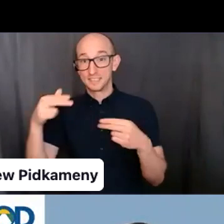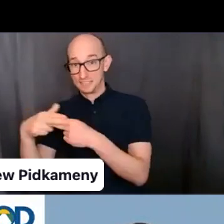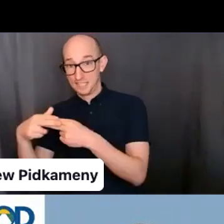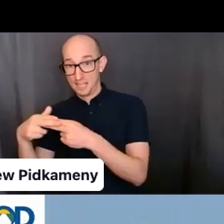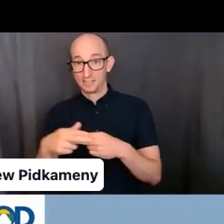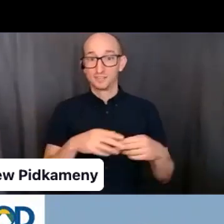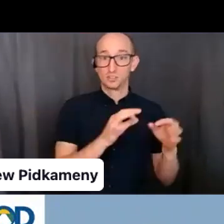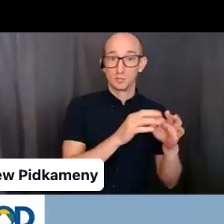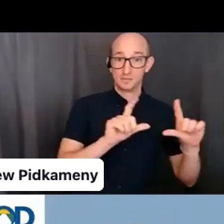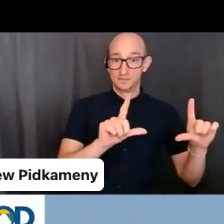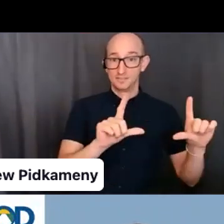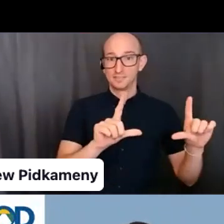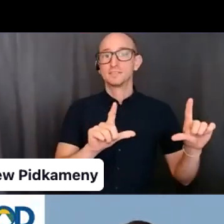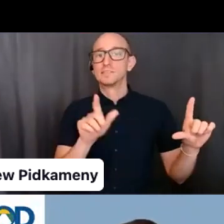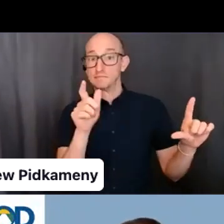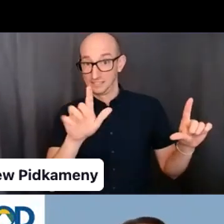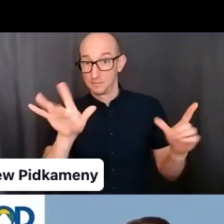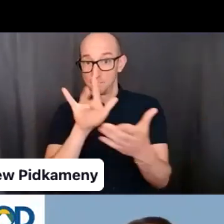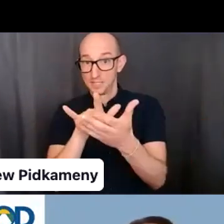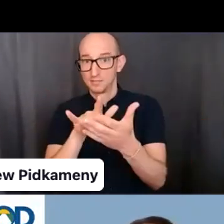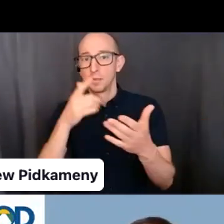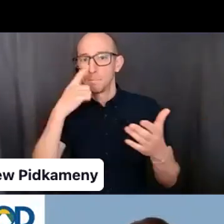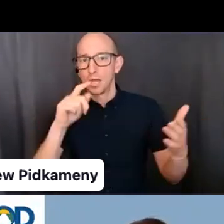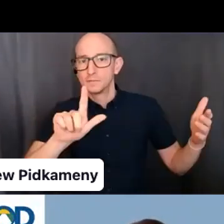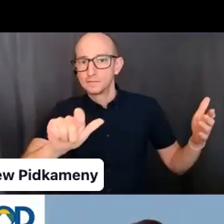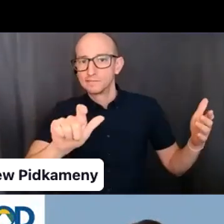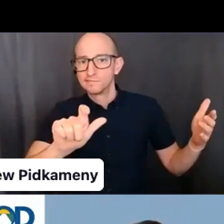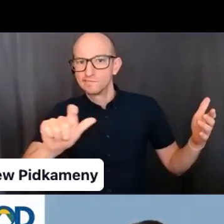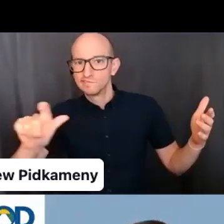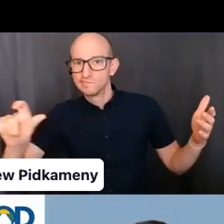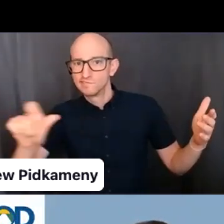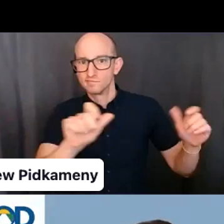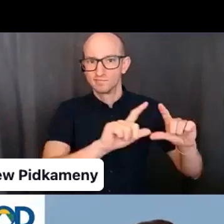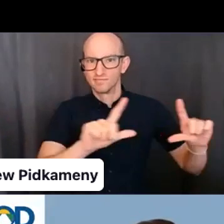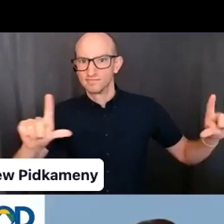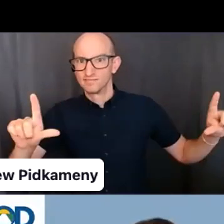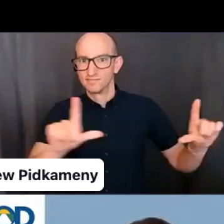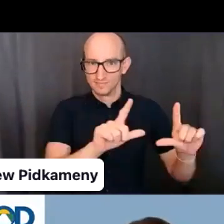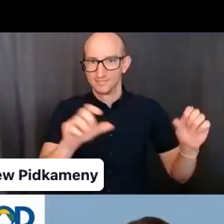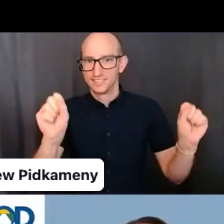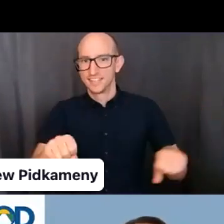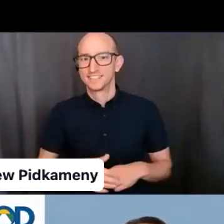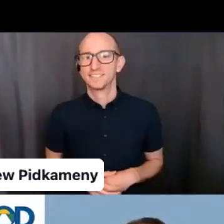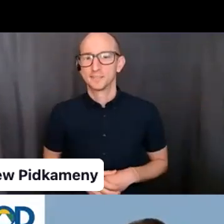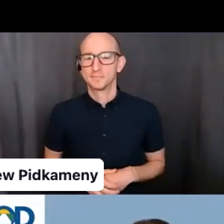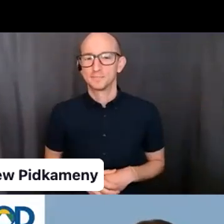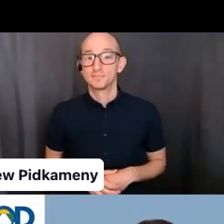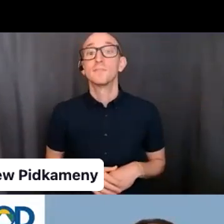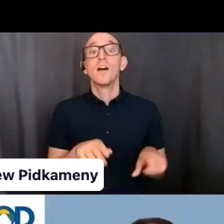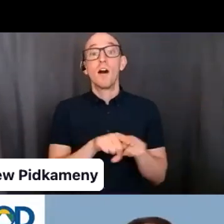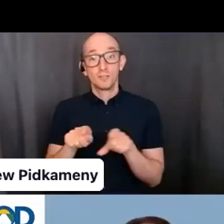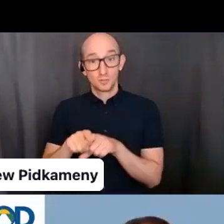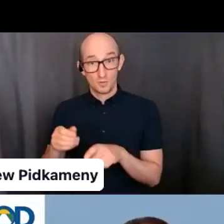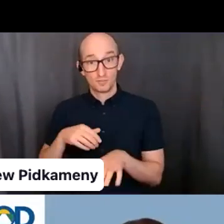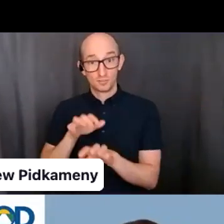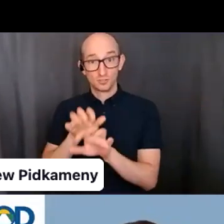video. We also have CART being provided. Please click CC on your menu